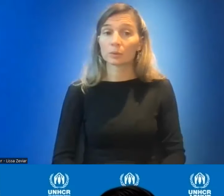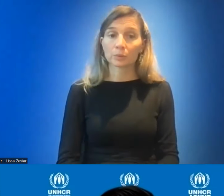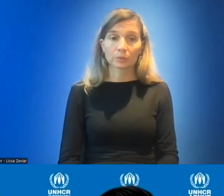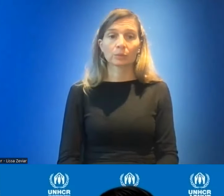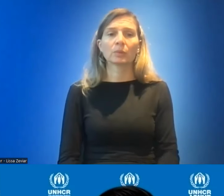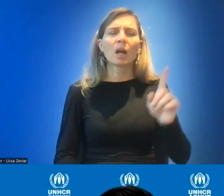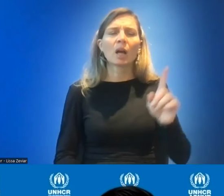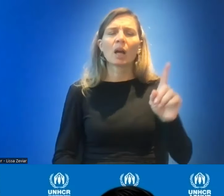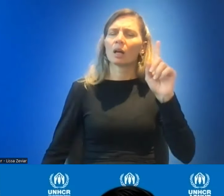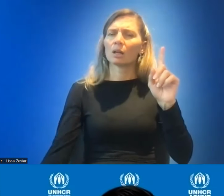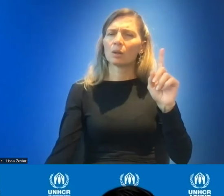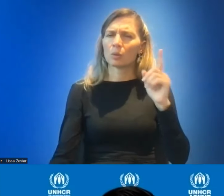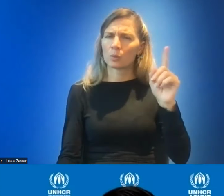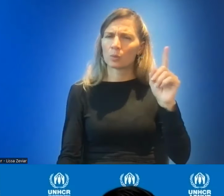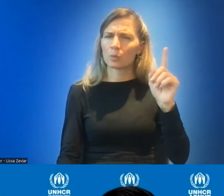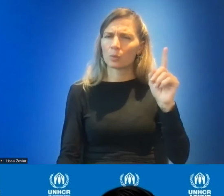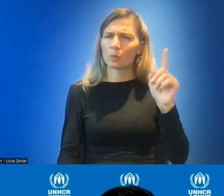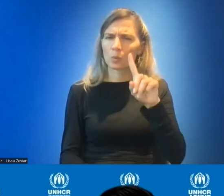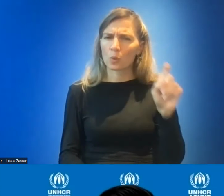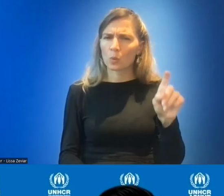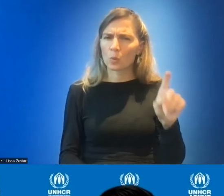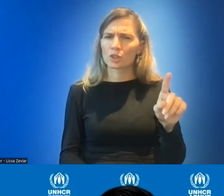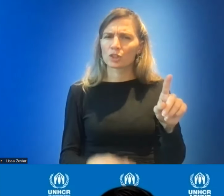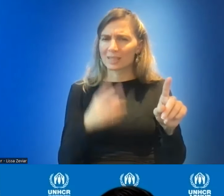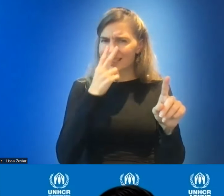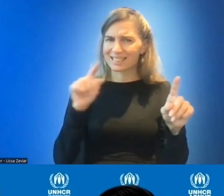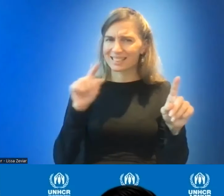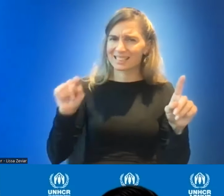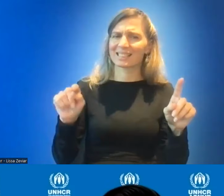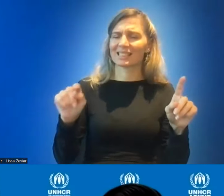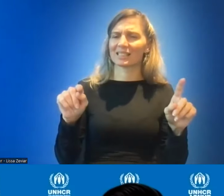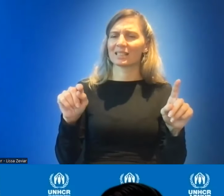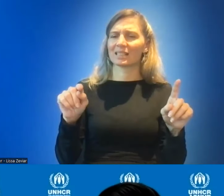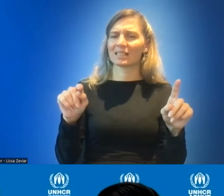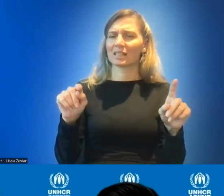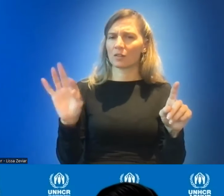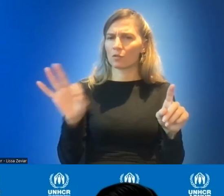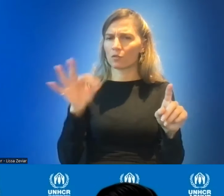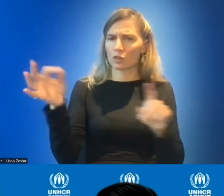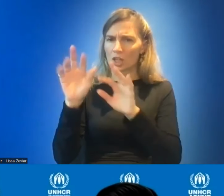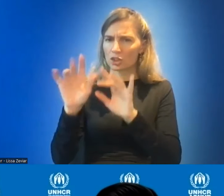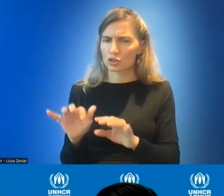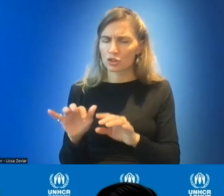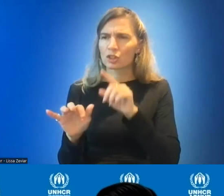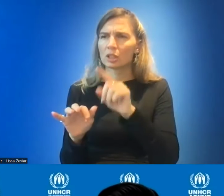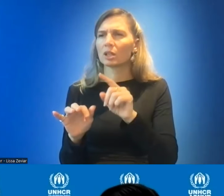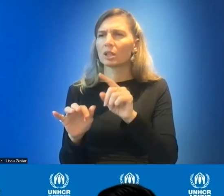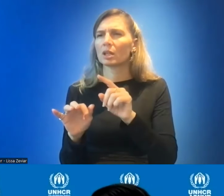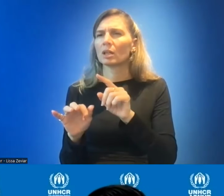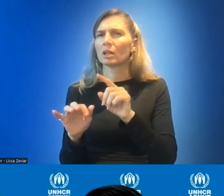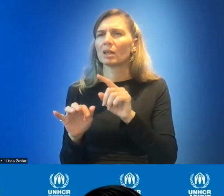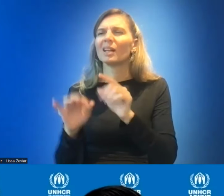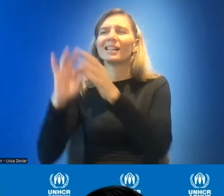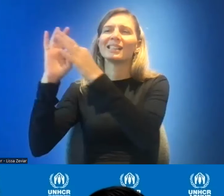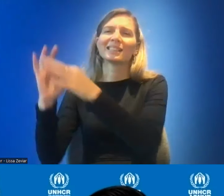was actually made in French by Emilio Neas, and it relates more to asylum procedures.